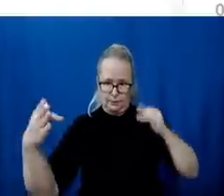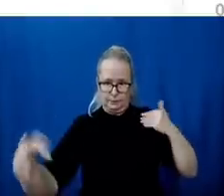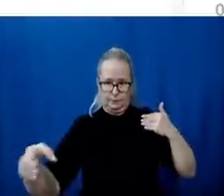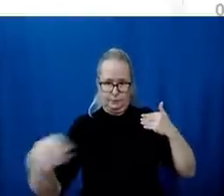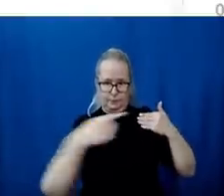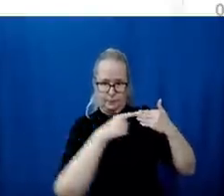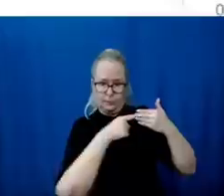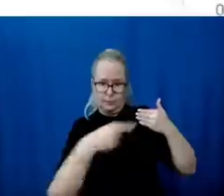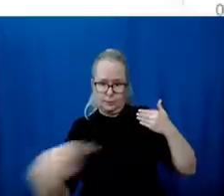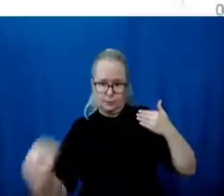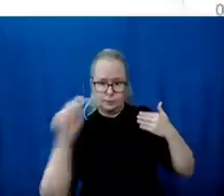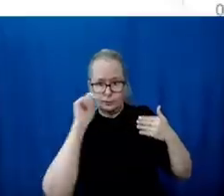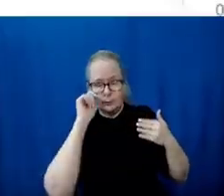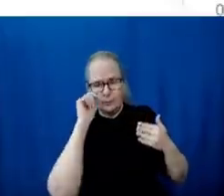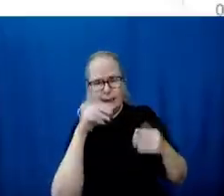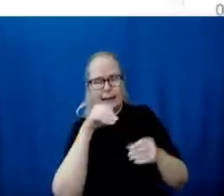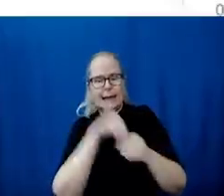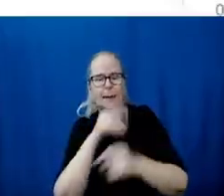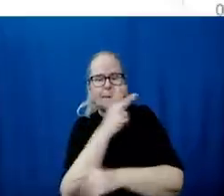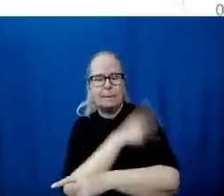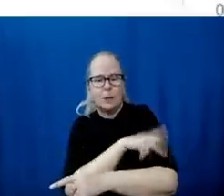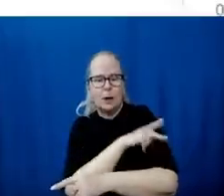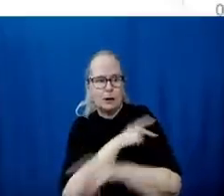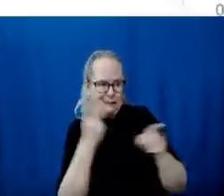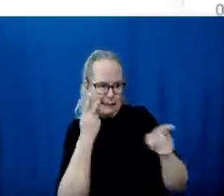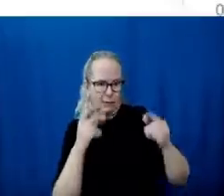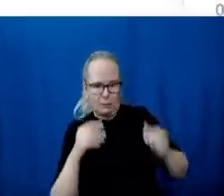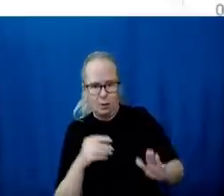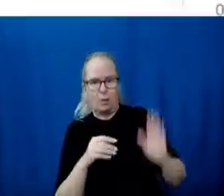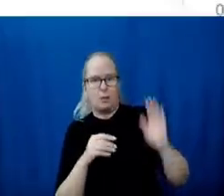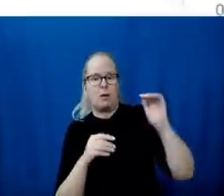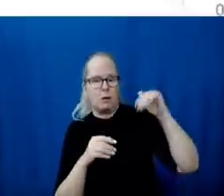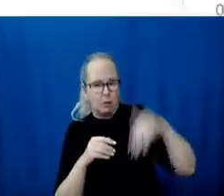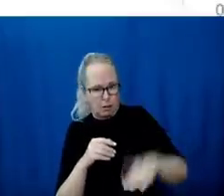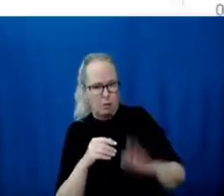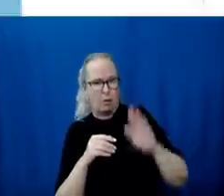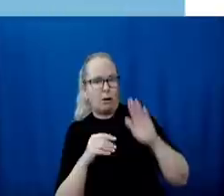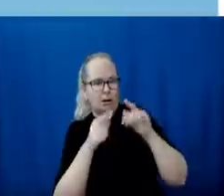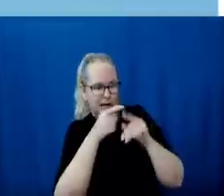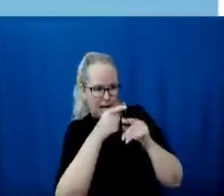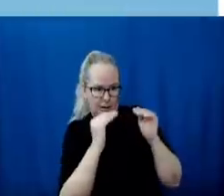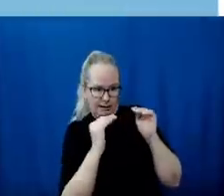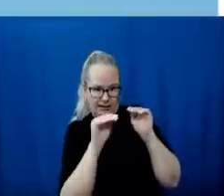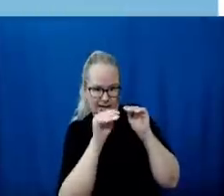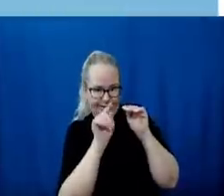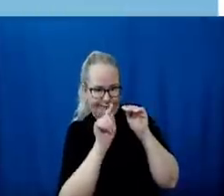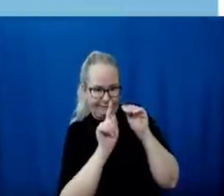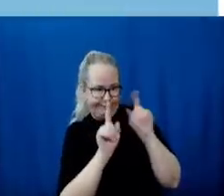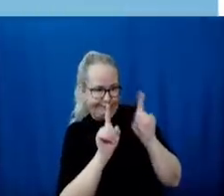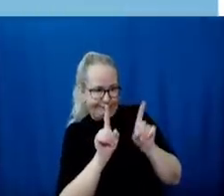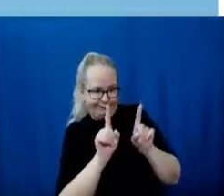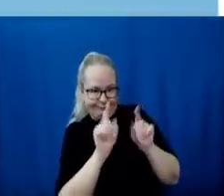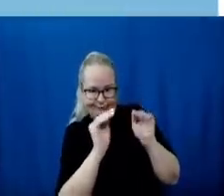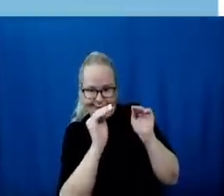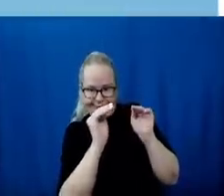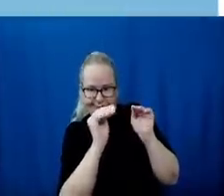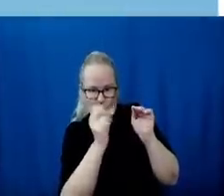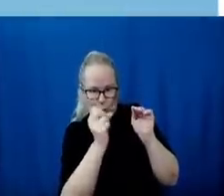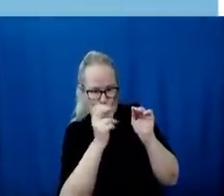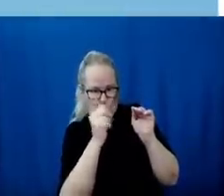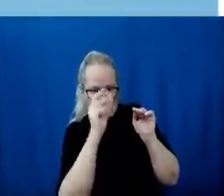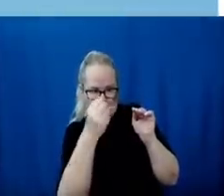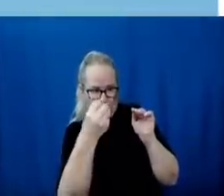the inpatients, the actual hospitalized patients, is about to peak over their previous record. And